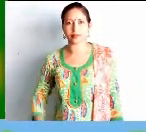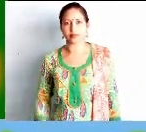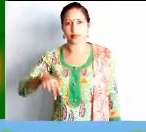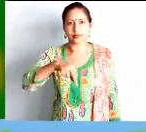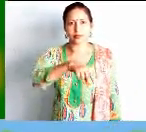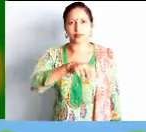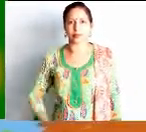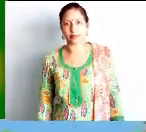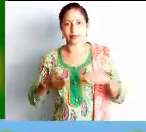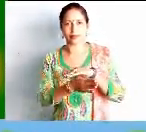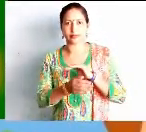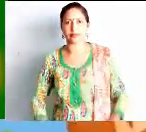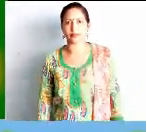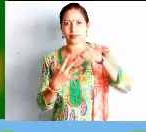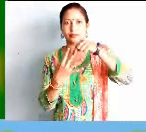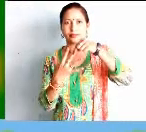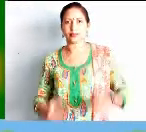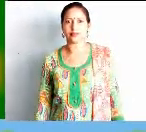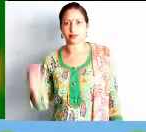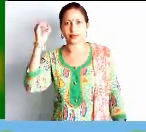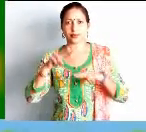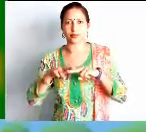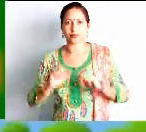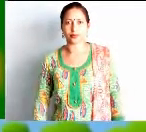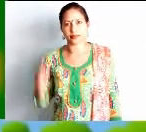kids walking in the middle of the road.